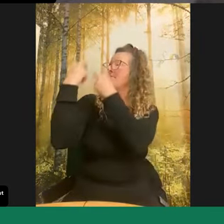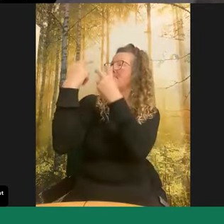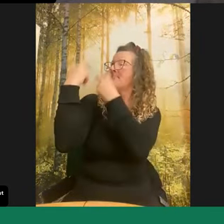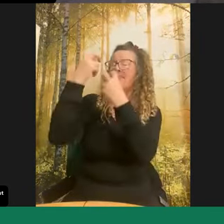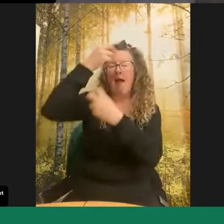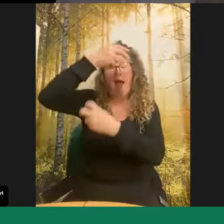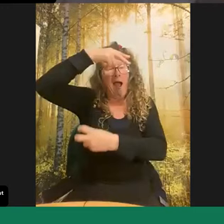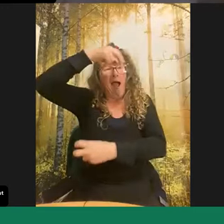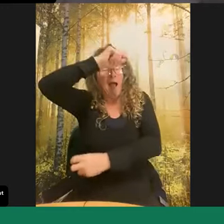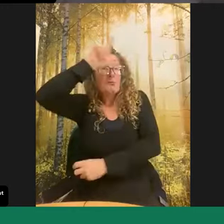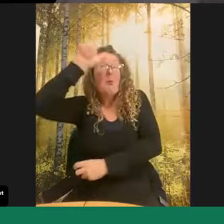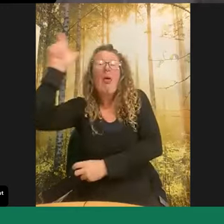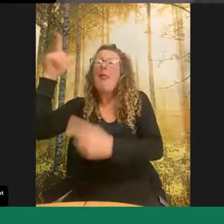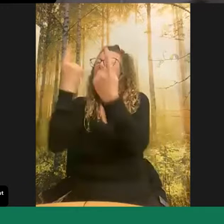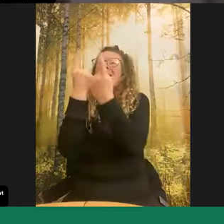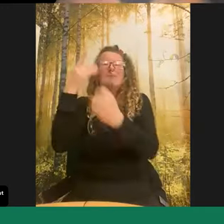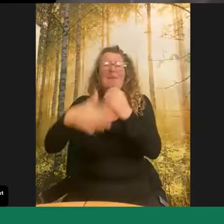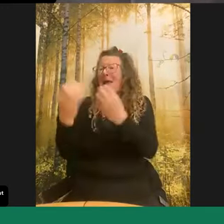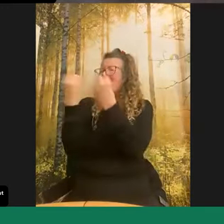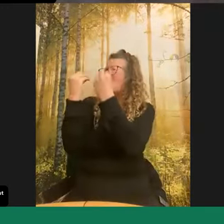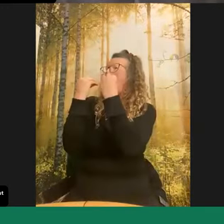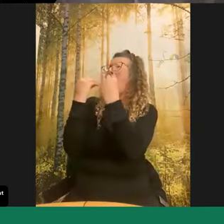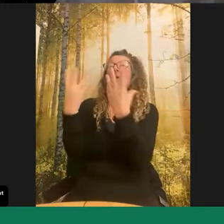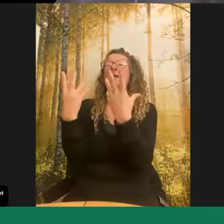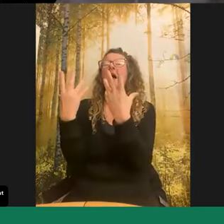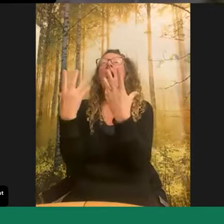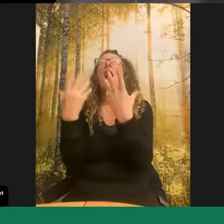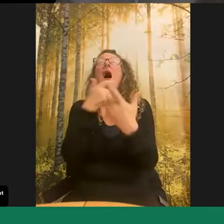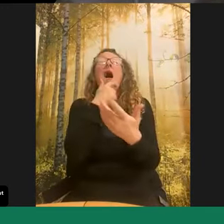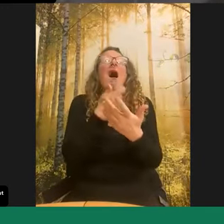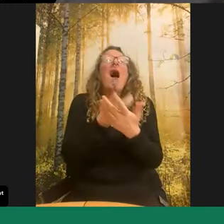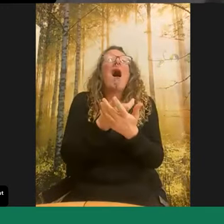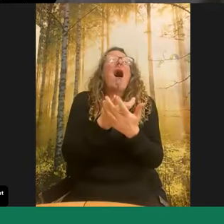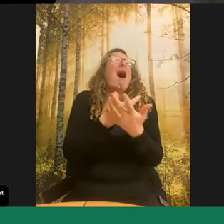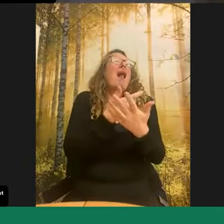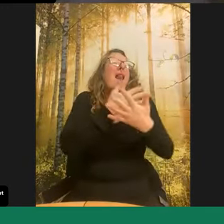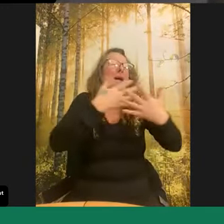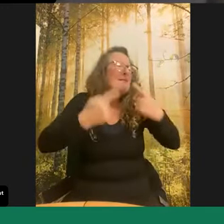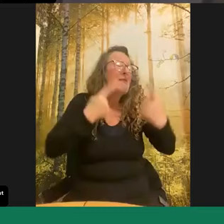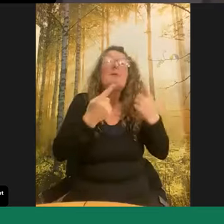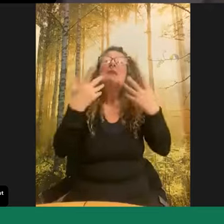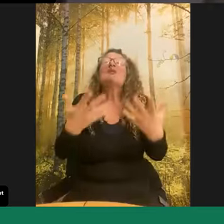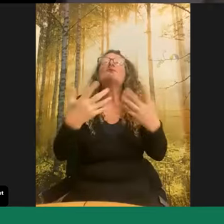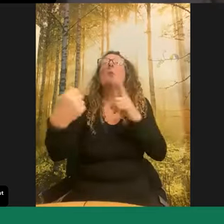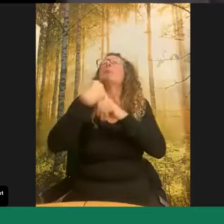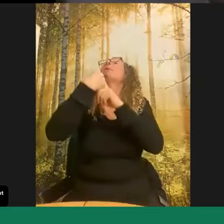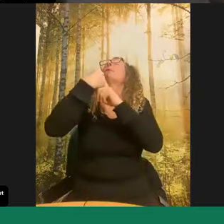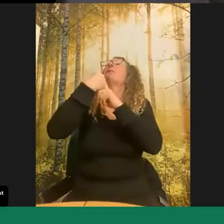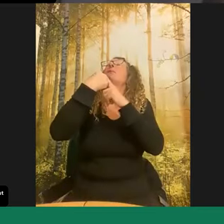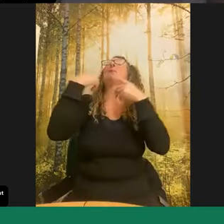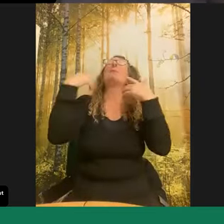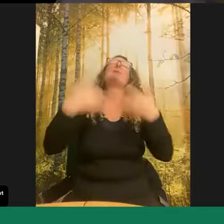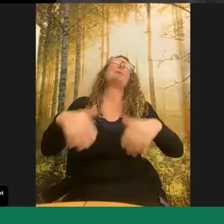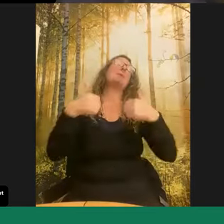that we weren't taught, and kind of having sort of all this sort of, you know, wealth of information to do that. And I think, you know, I do think that